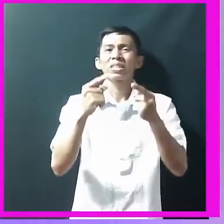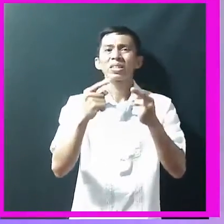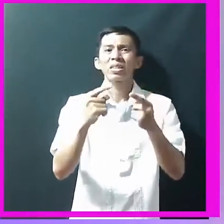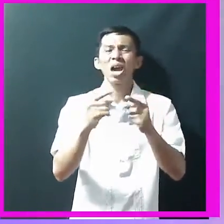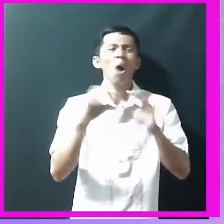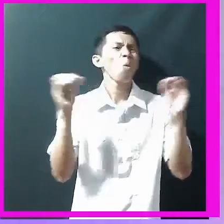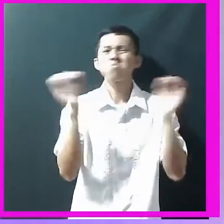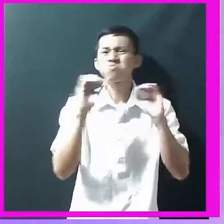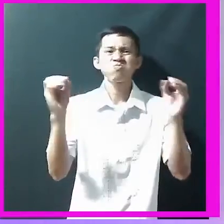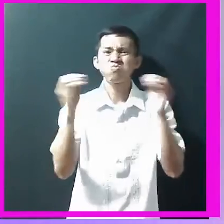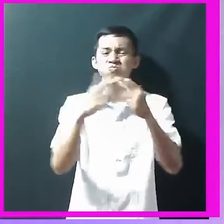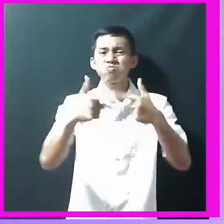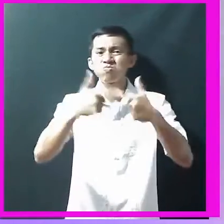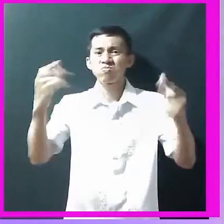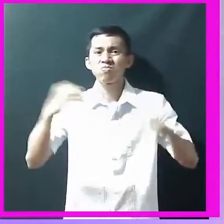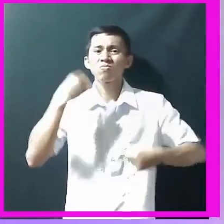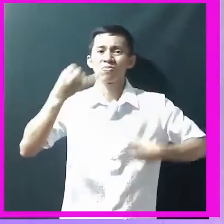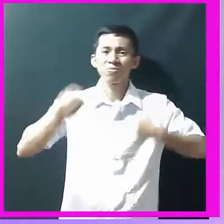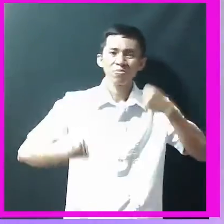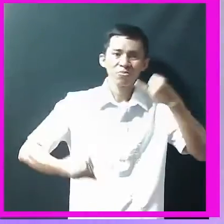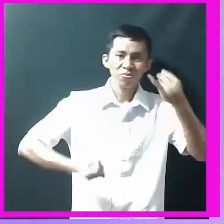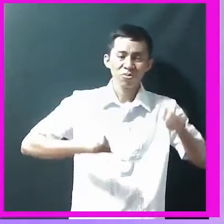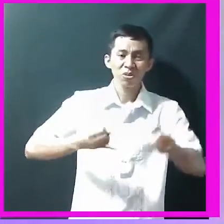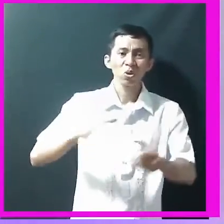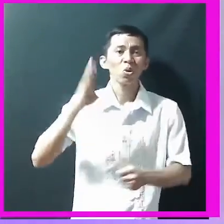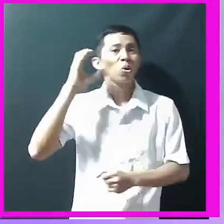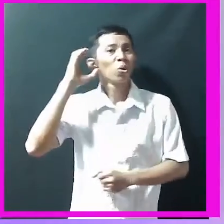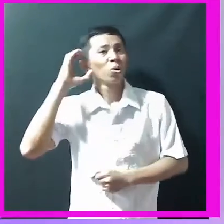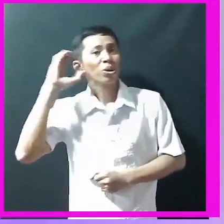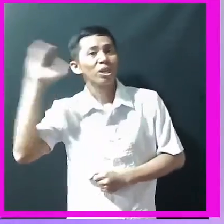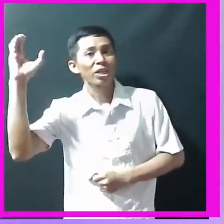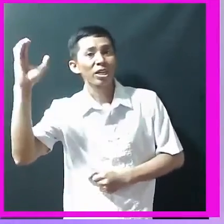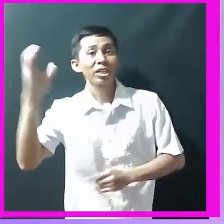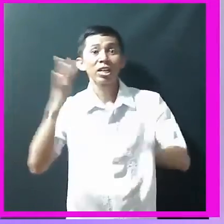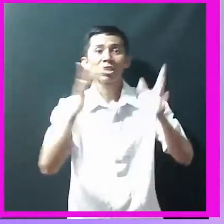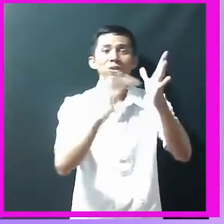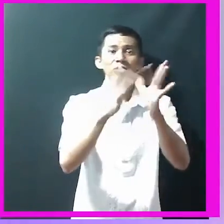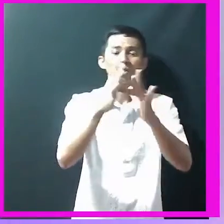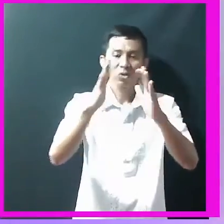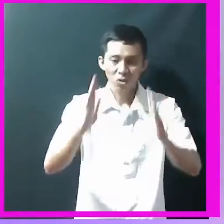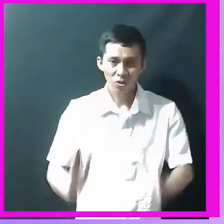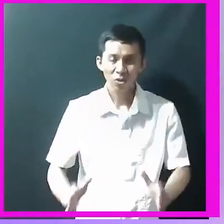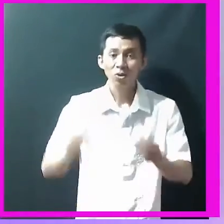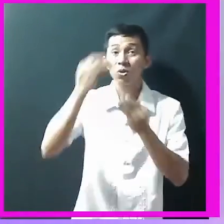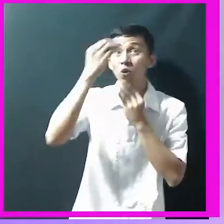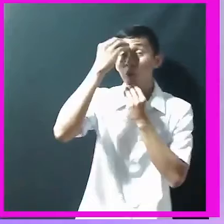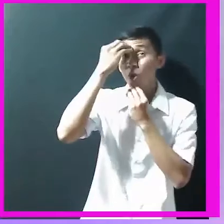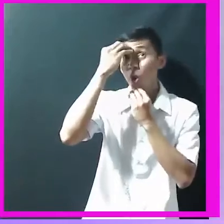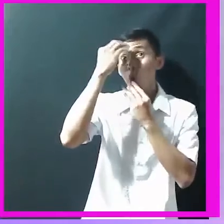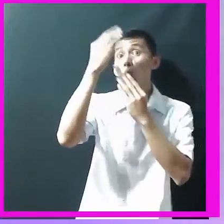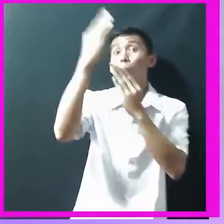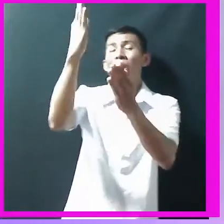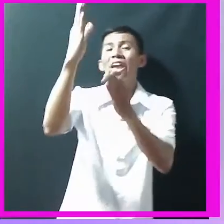I have no greater joy than to hear that my children walk in truth.